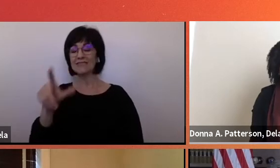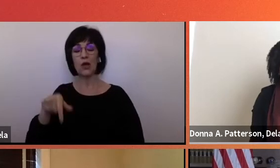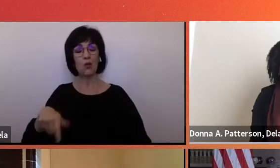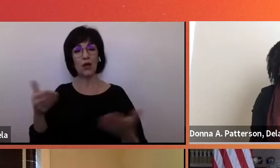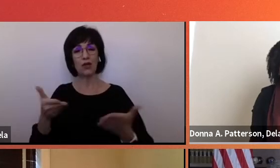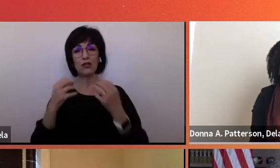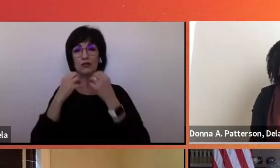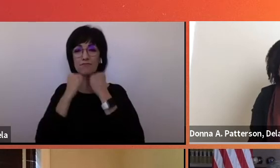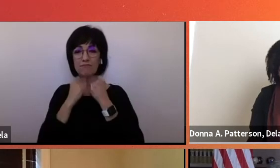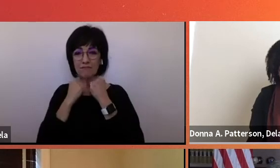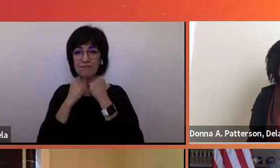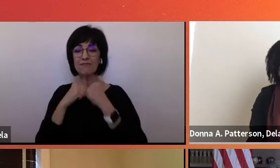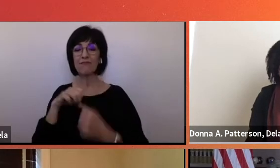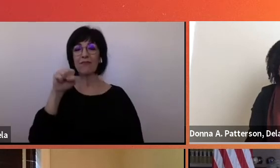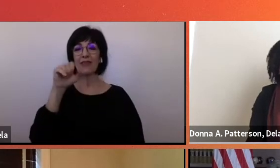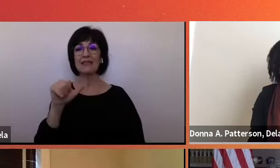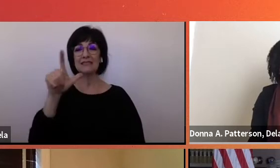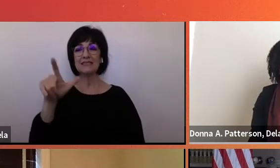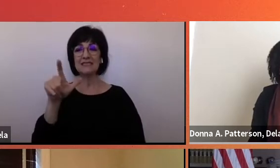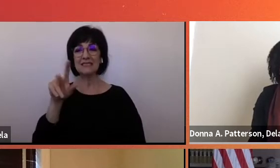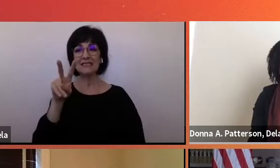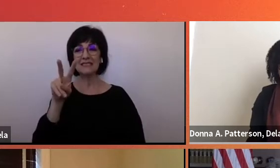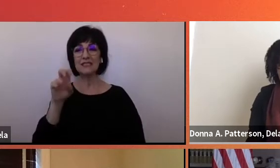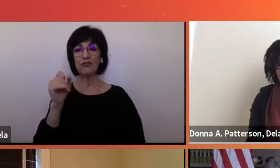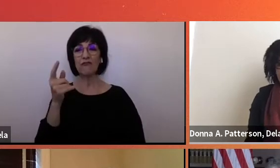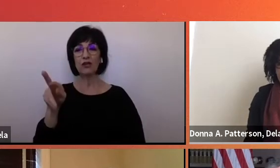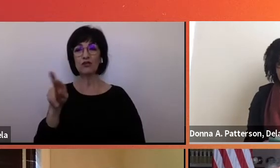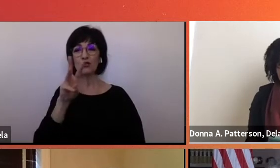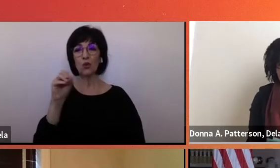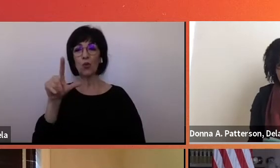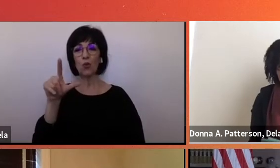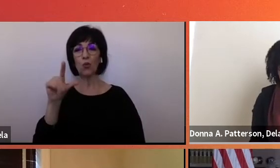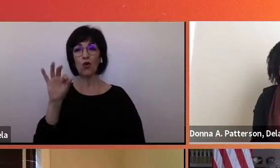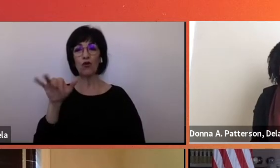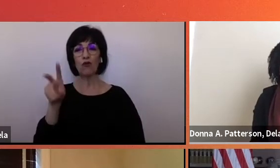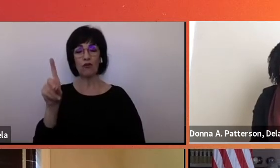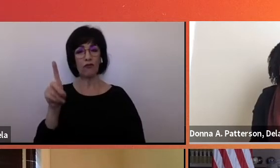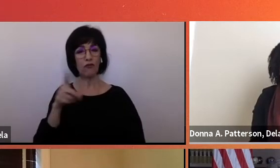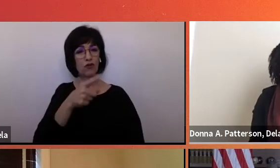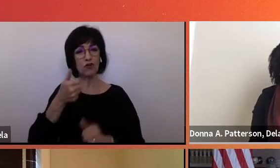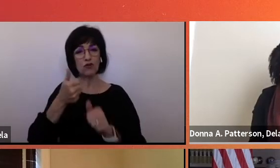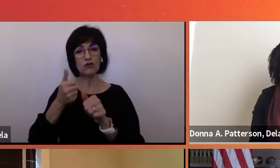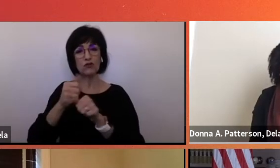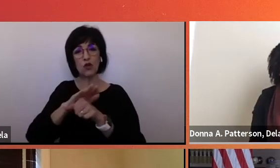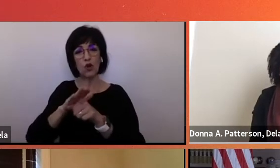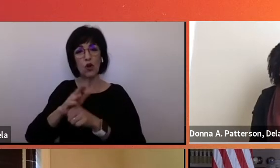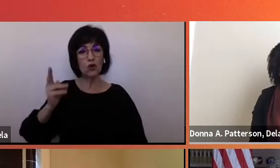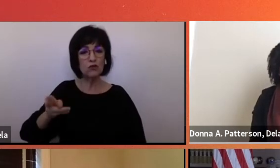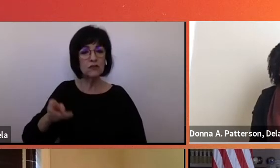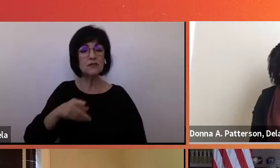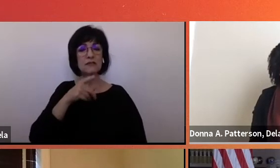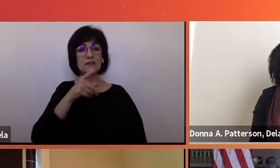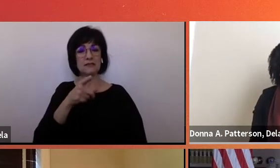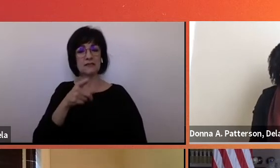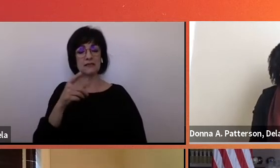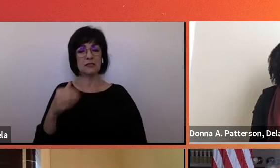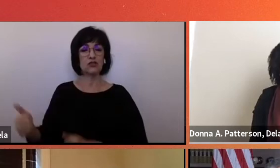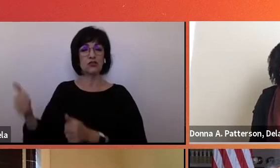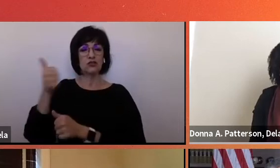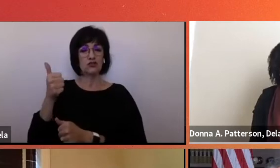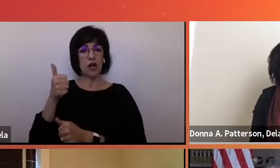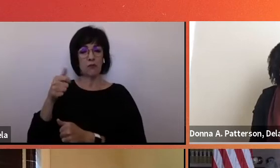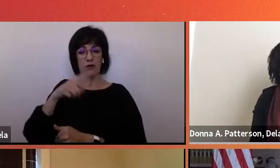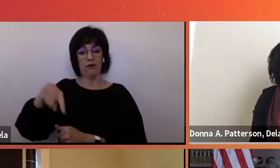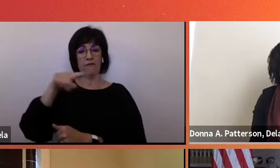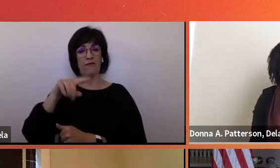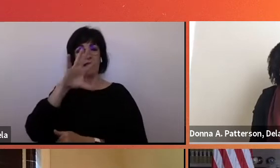an expert in so many ways and the founding member of the Delaware chapter of the African American Genealogical Society and who lectures